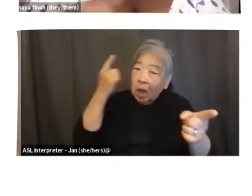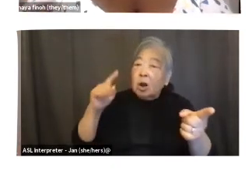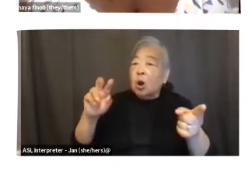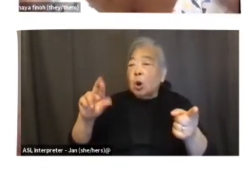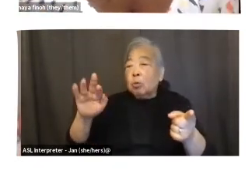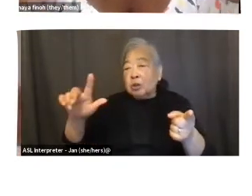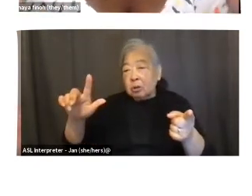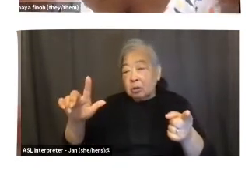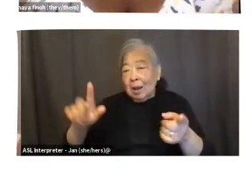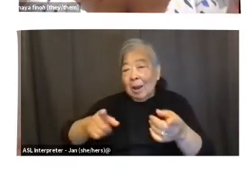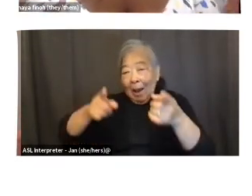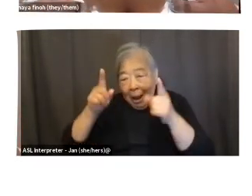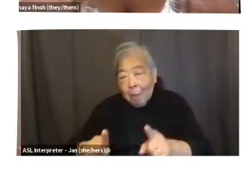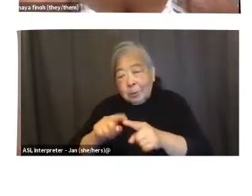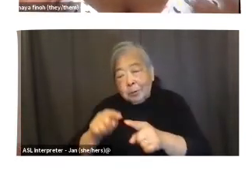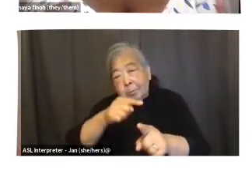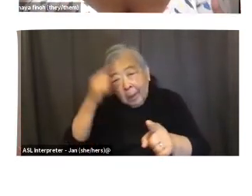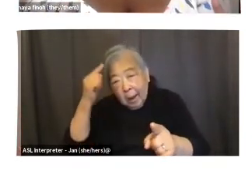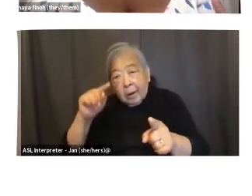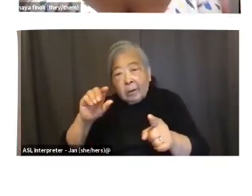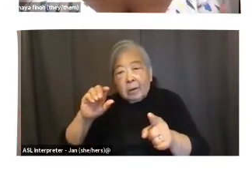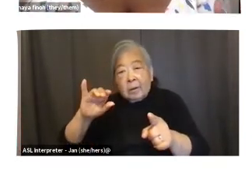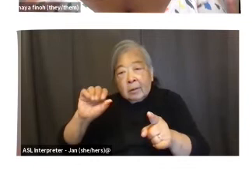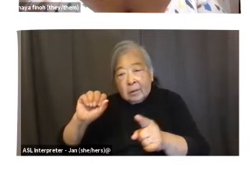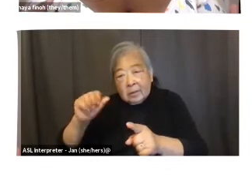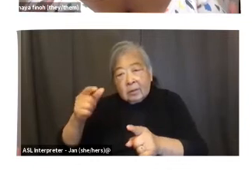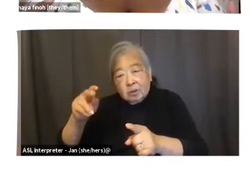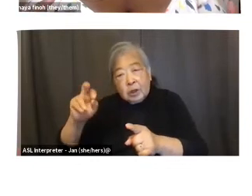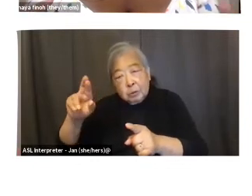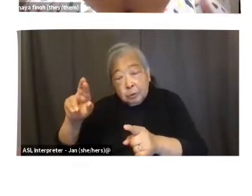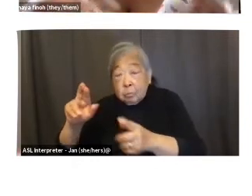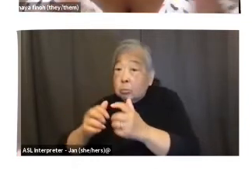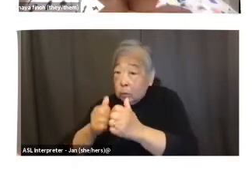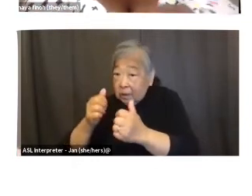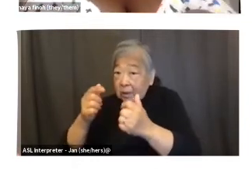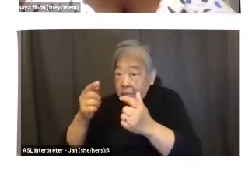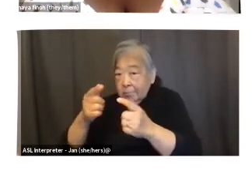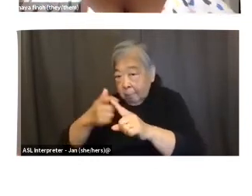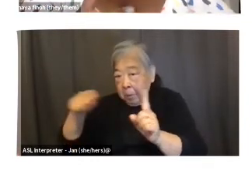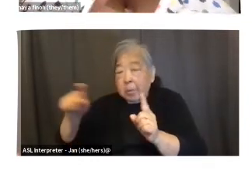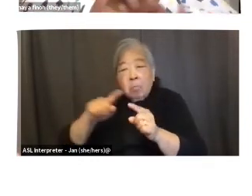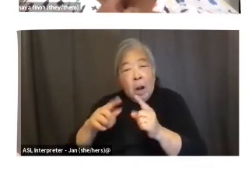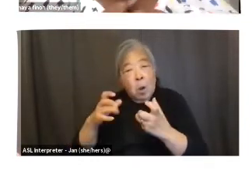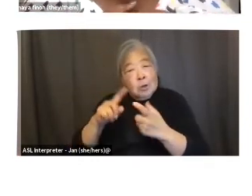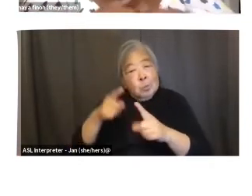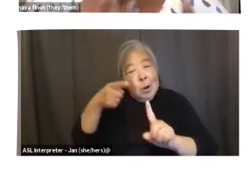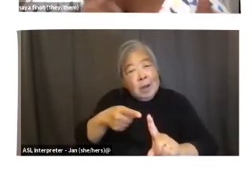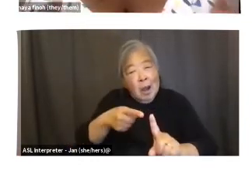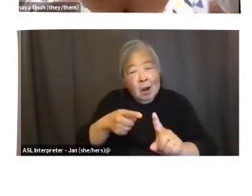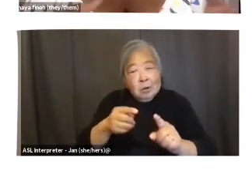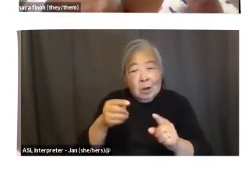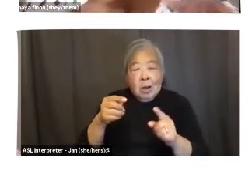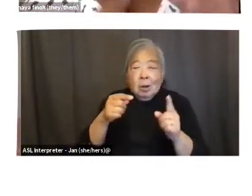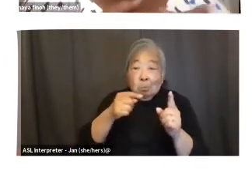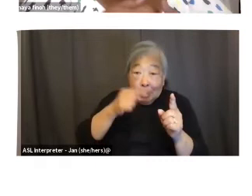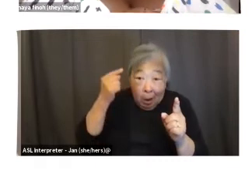on Black cisgendered men primarily. So I really want to bring in the fact that the particular vulnerabilities that Black gender oppressed